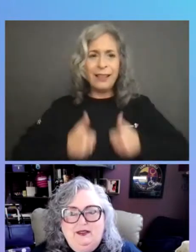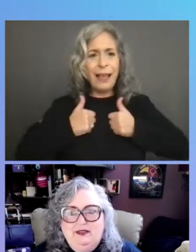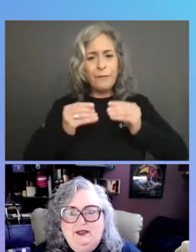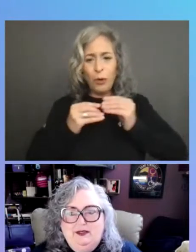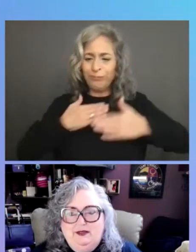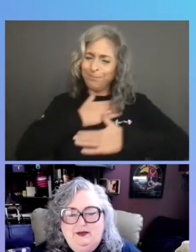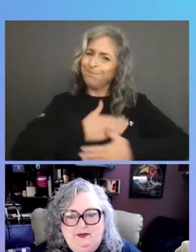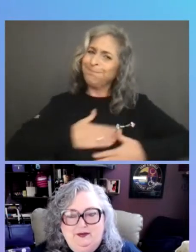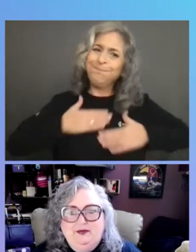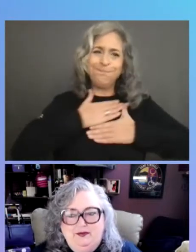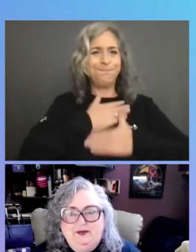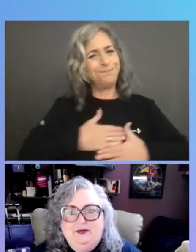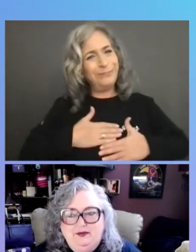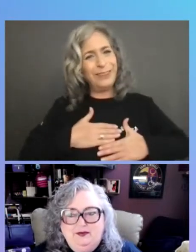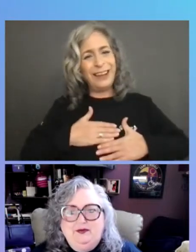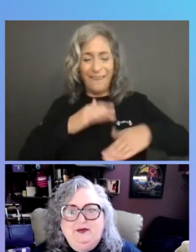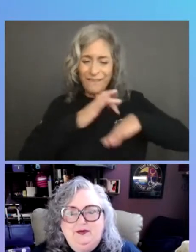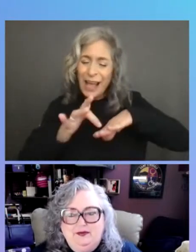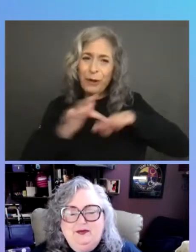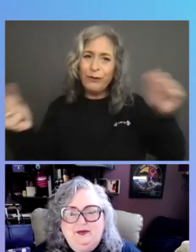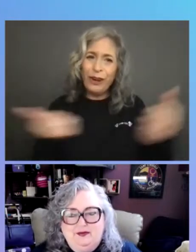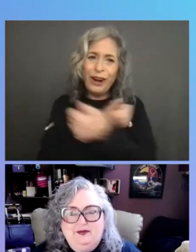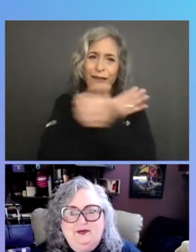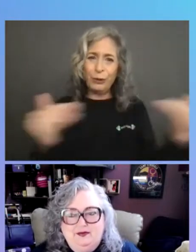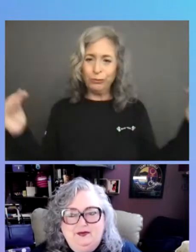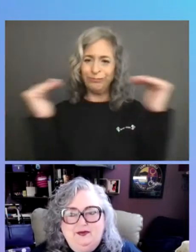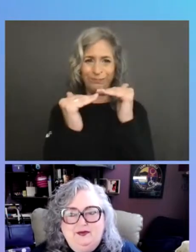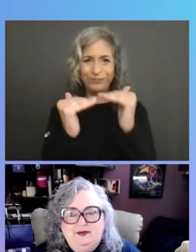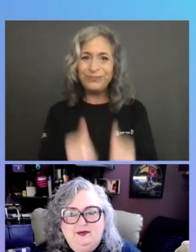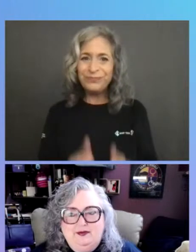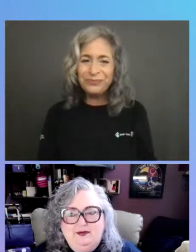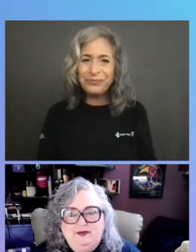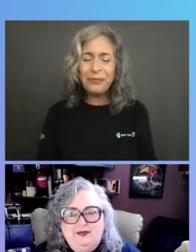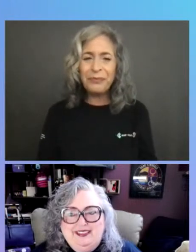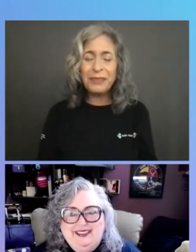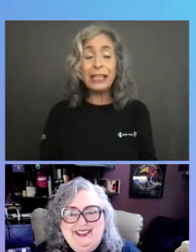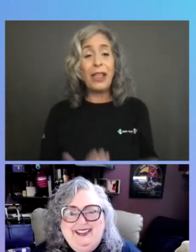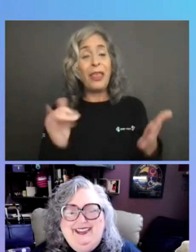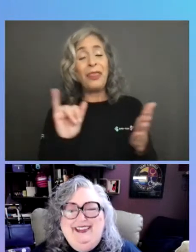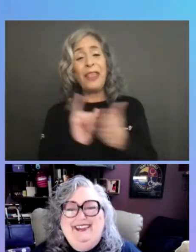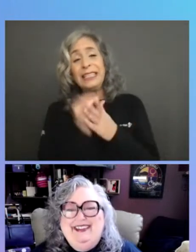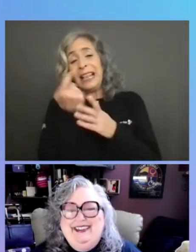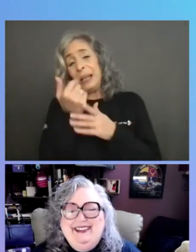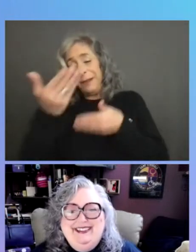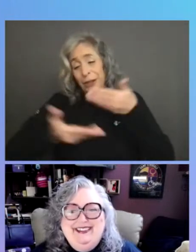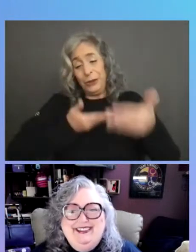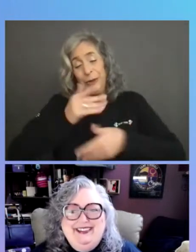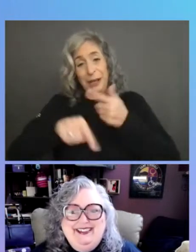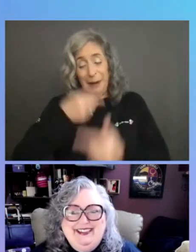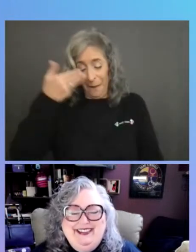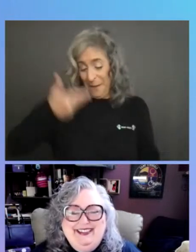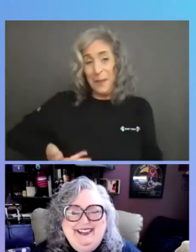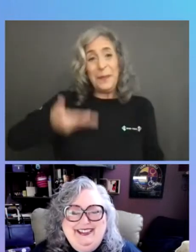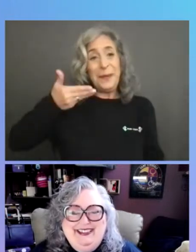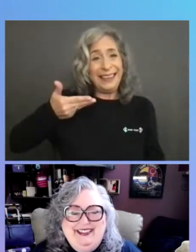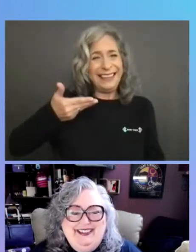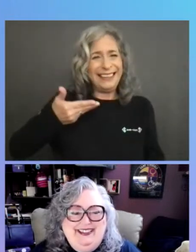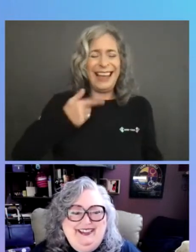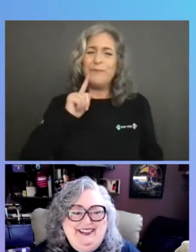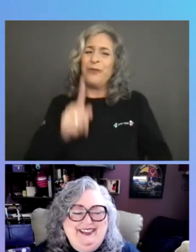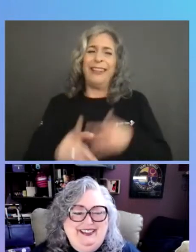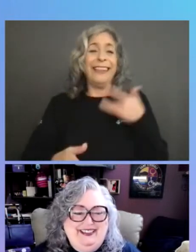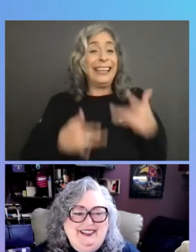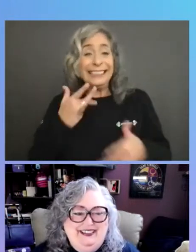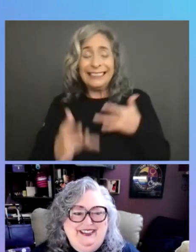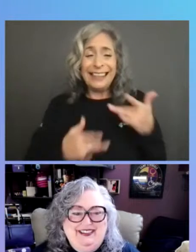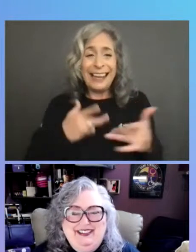enjoyable, right? More available. So with that as a bit of an introduction, I'm excited to,